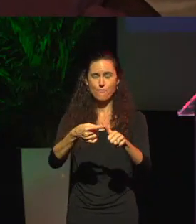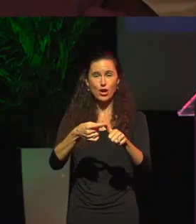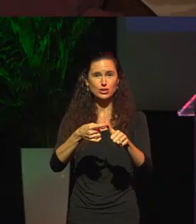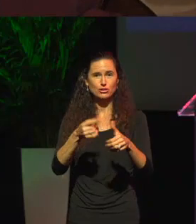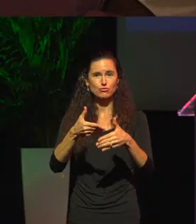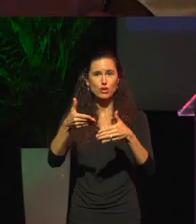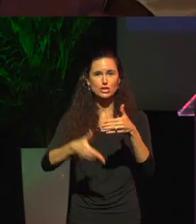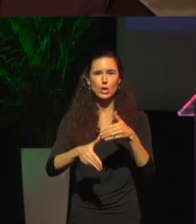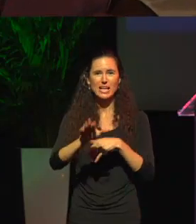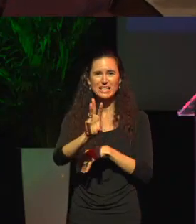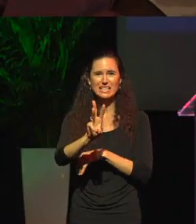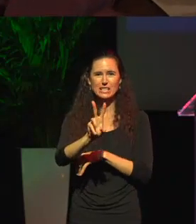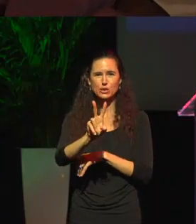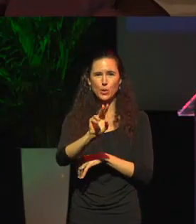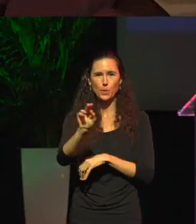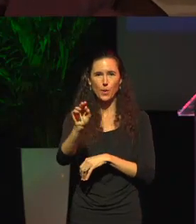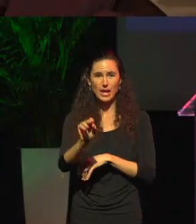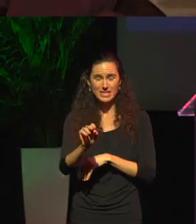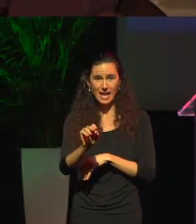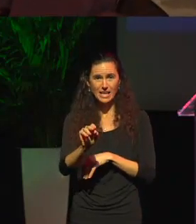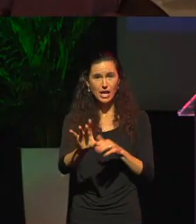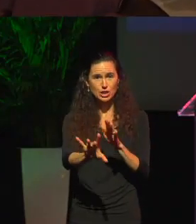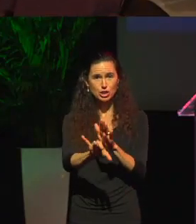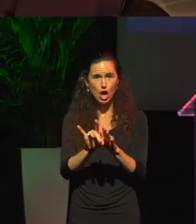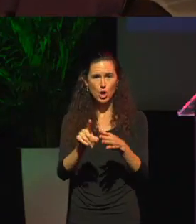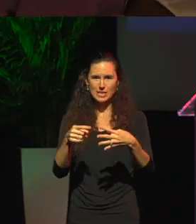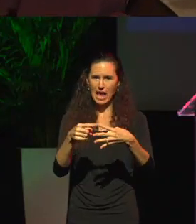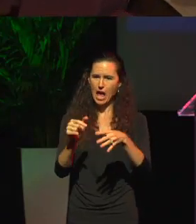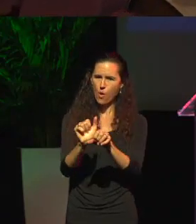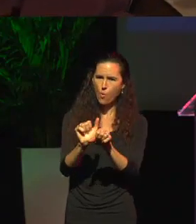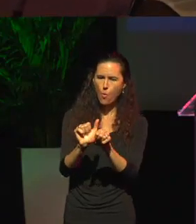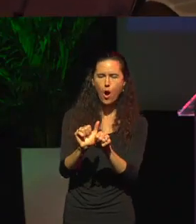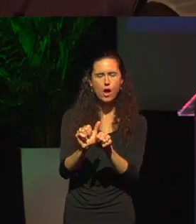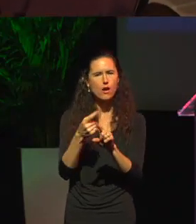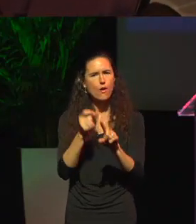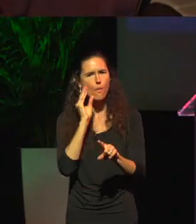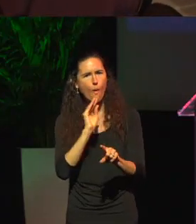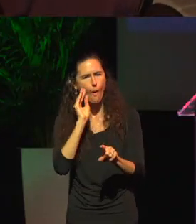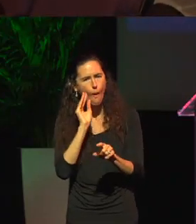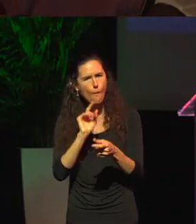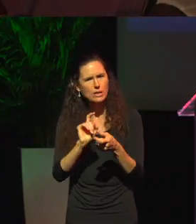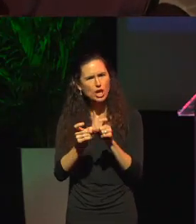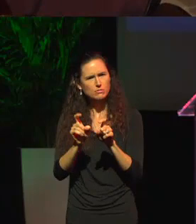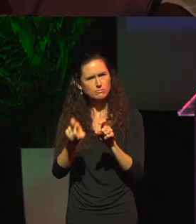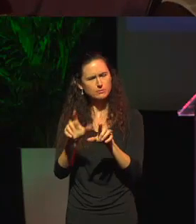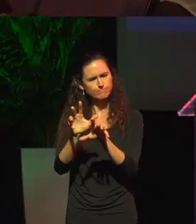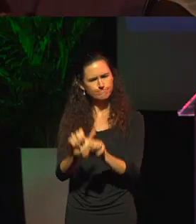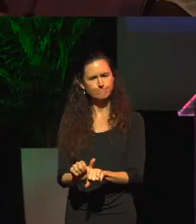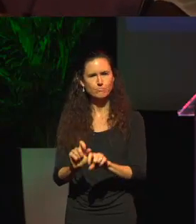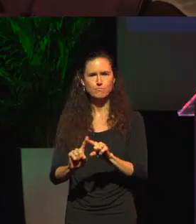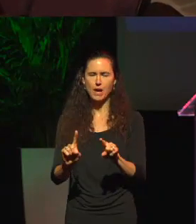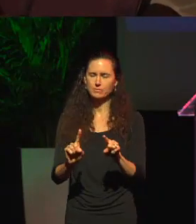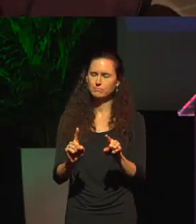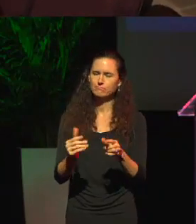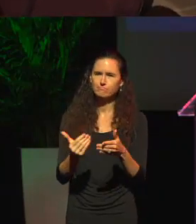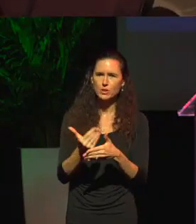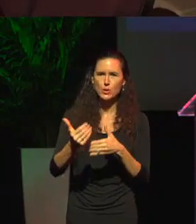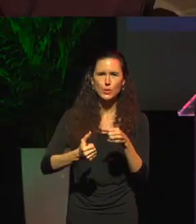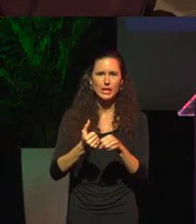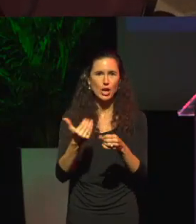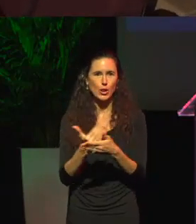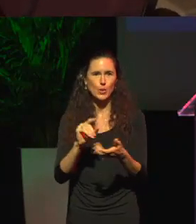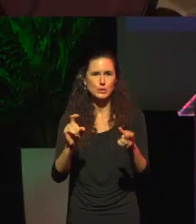Amazingly, 62% of you chose A, working remotely was an adjustment, but I'm embracing the new year, the new changes, and I'm